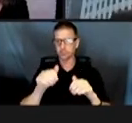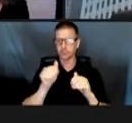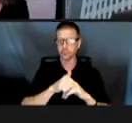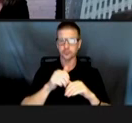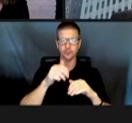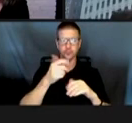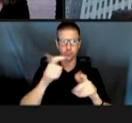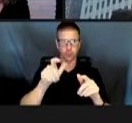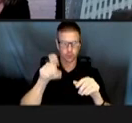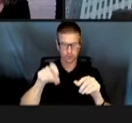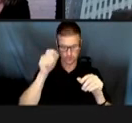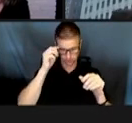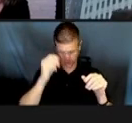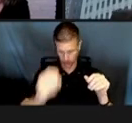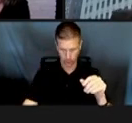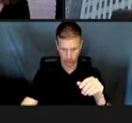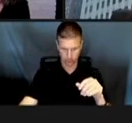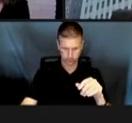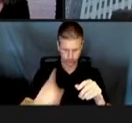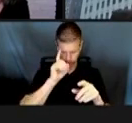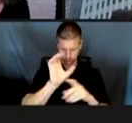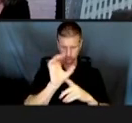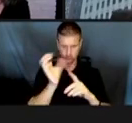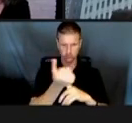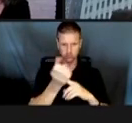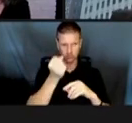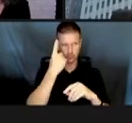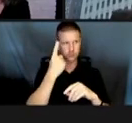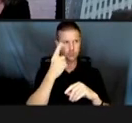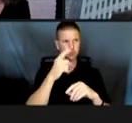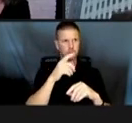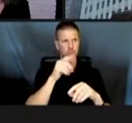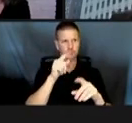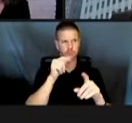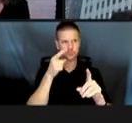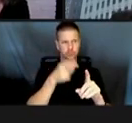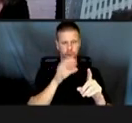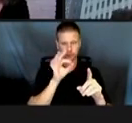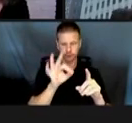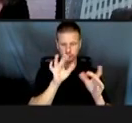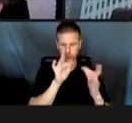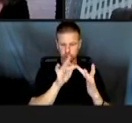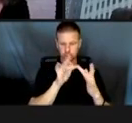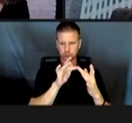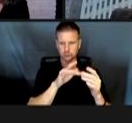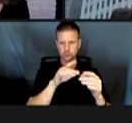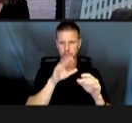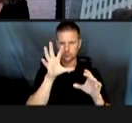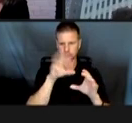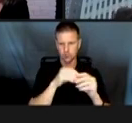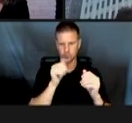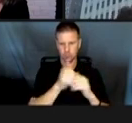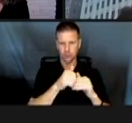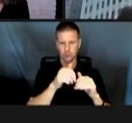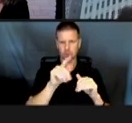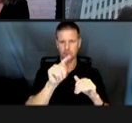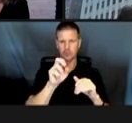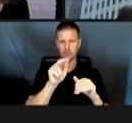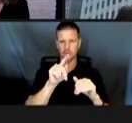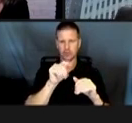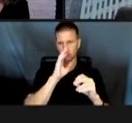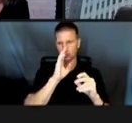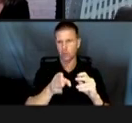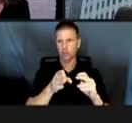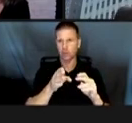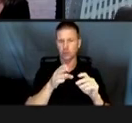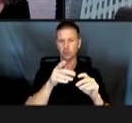need for cultural competency at the point of the contact who are engaging with the tenants directly, where